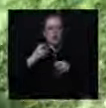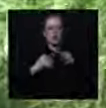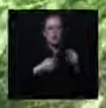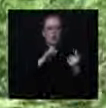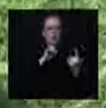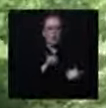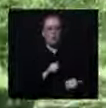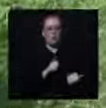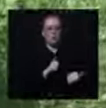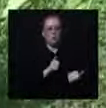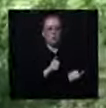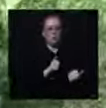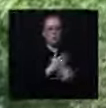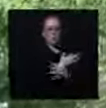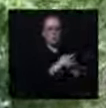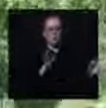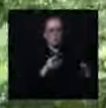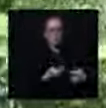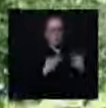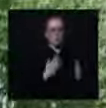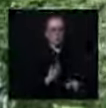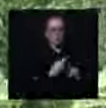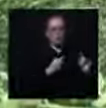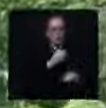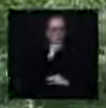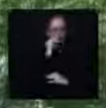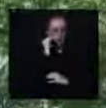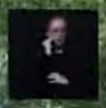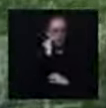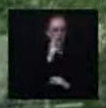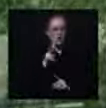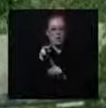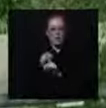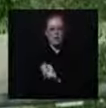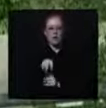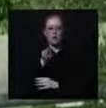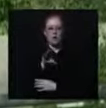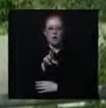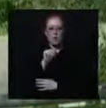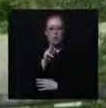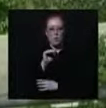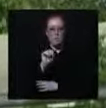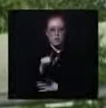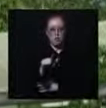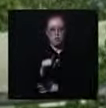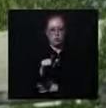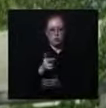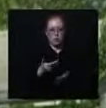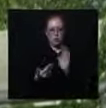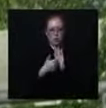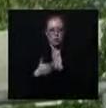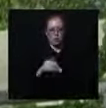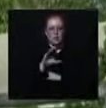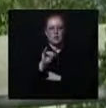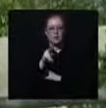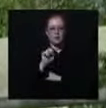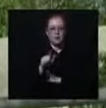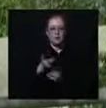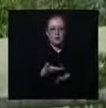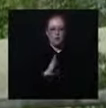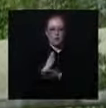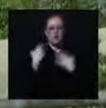freeing the residents from those houses. Then we filed criminal charges, both civil rights and healthcare fraud and abuse